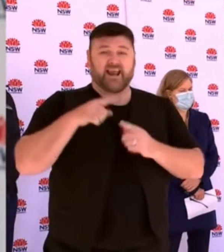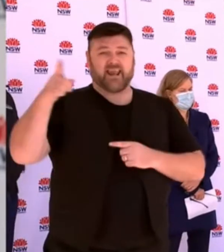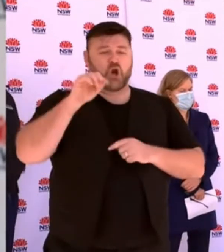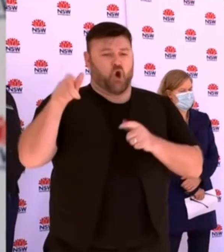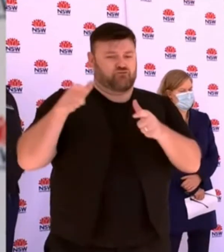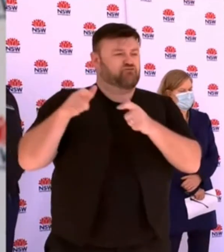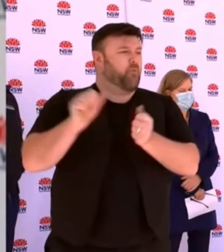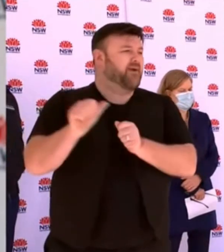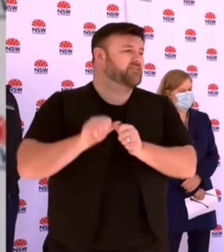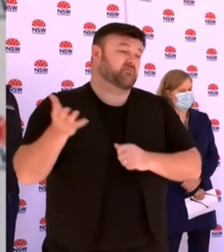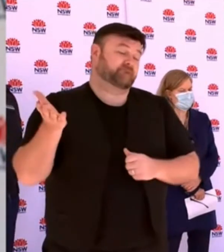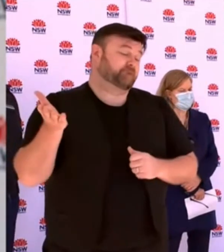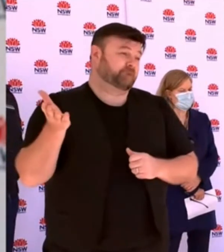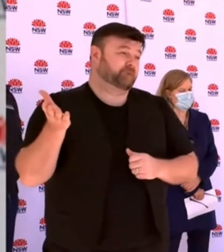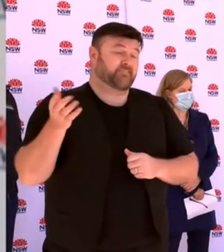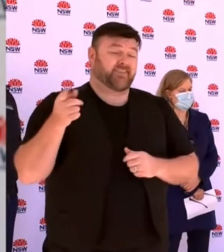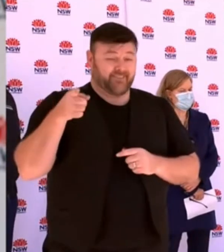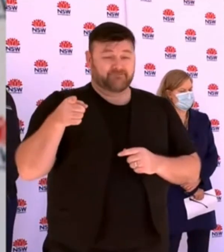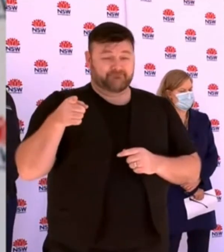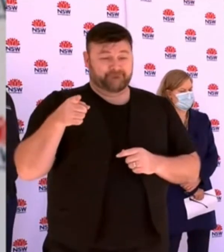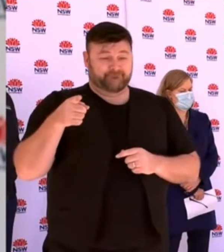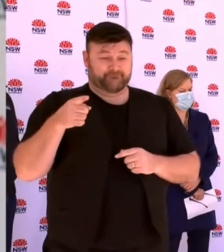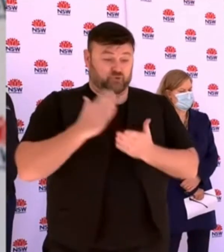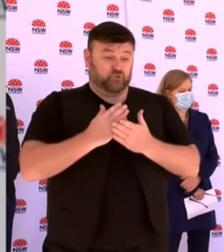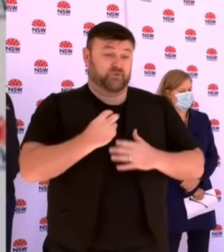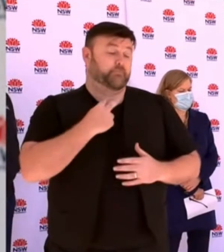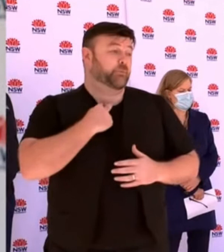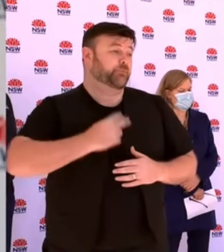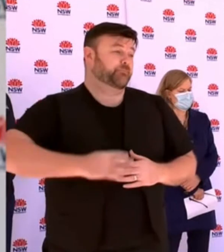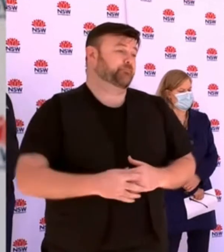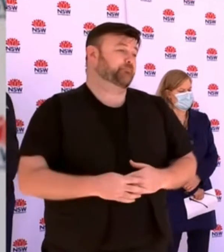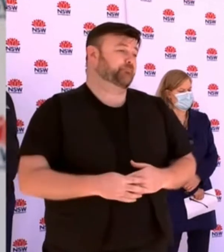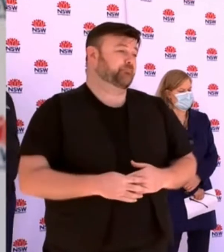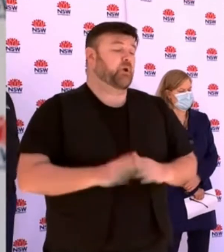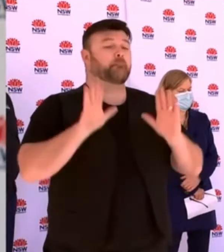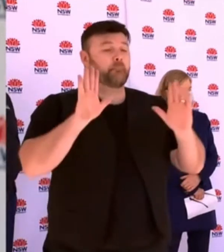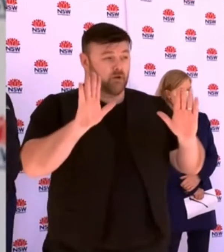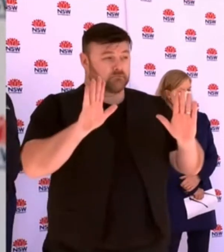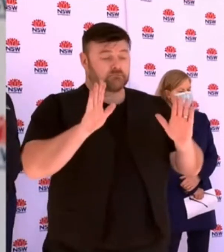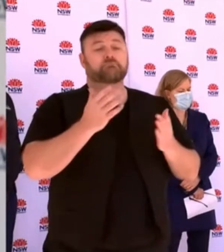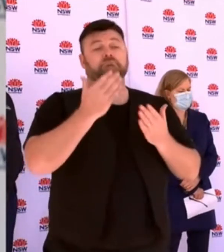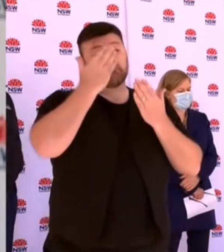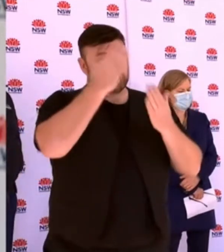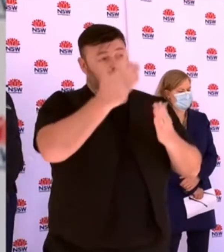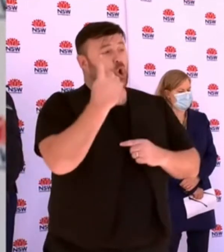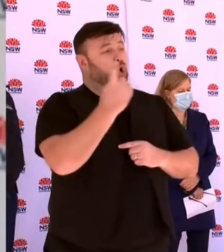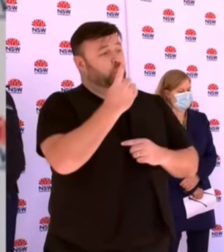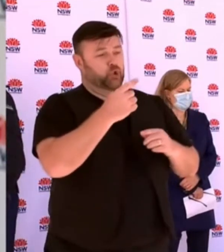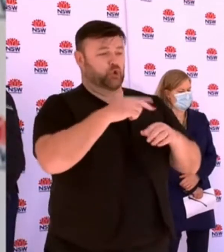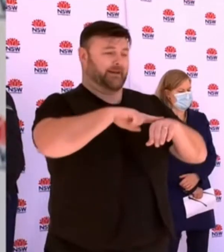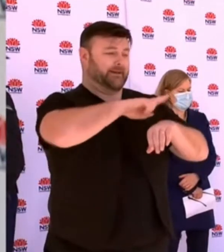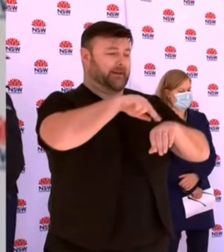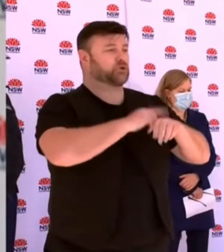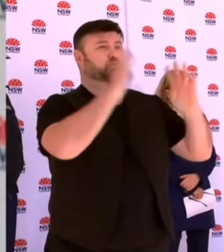Aussies coming back home, and that to me is a disappointment. But of course, we'll respect what the National Cabinet decision